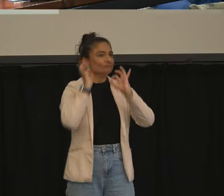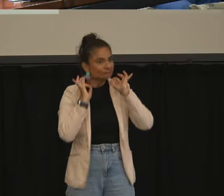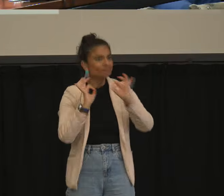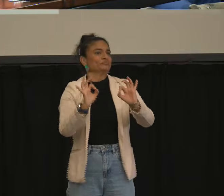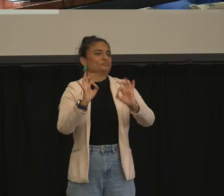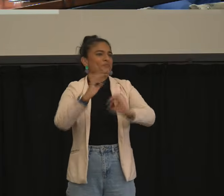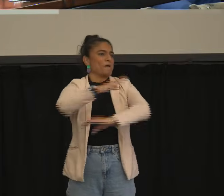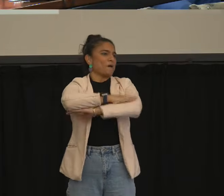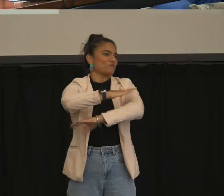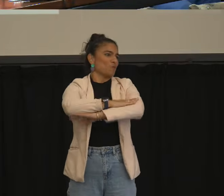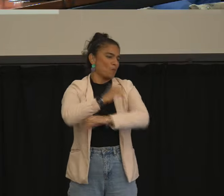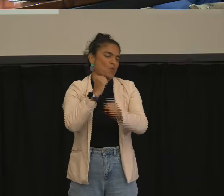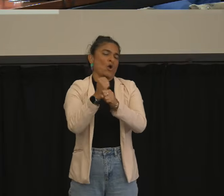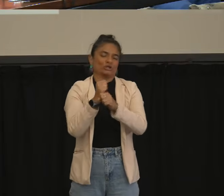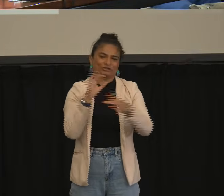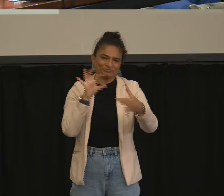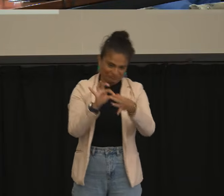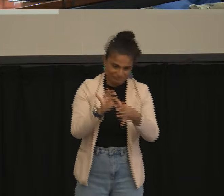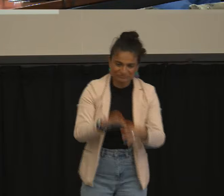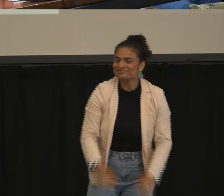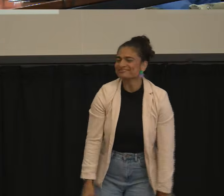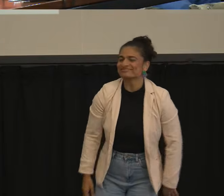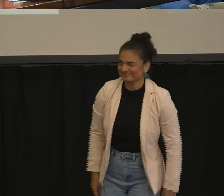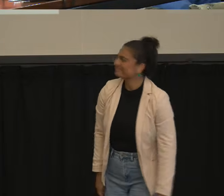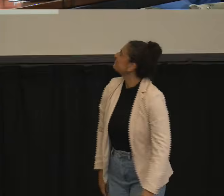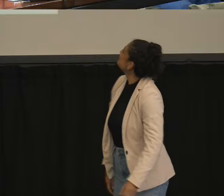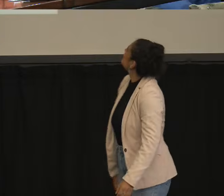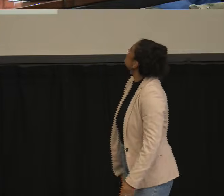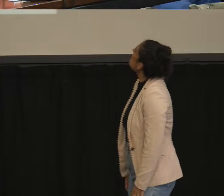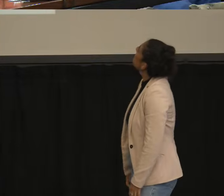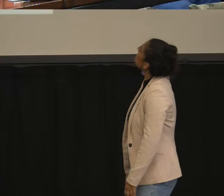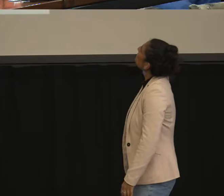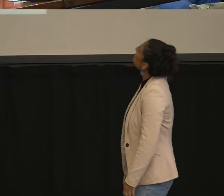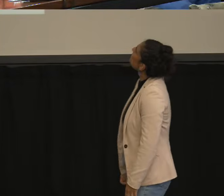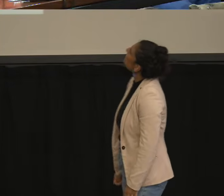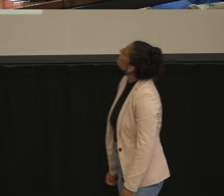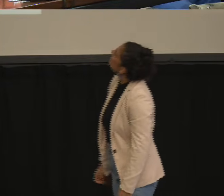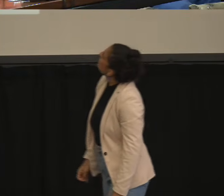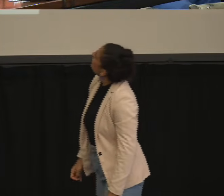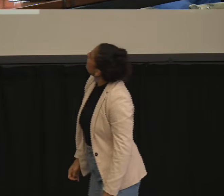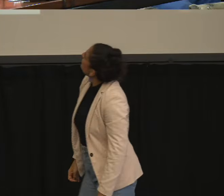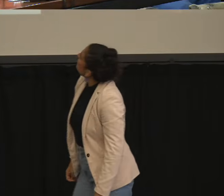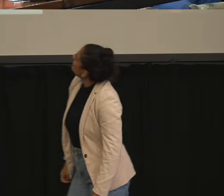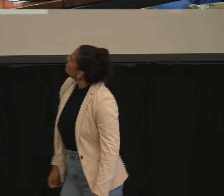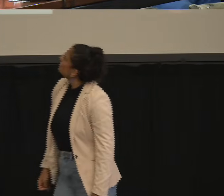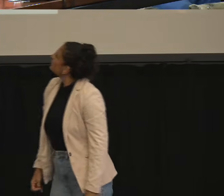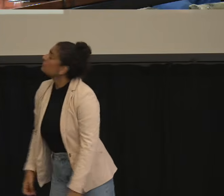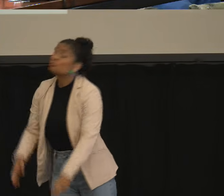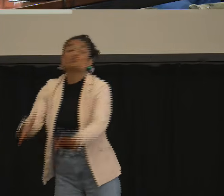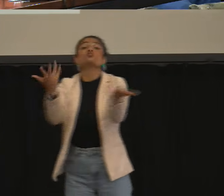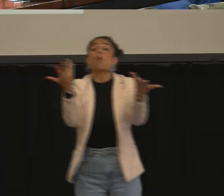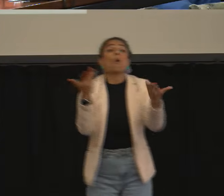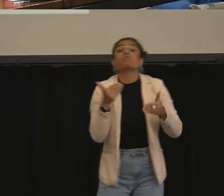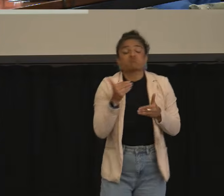does something for us that he worked hard to develop, and then we tell him, no, we don't want that, let's change it up.